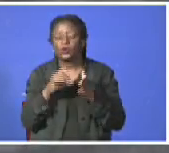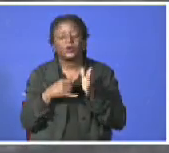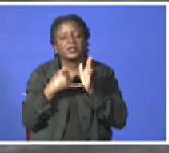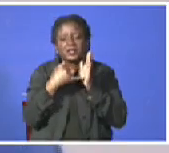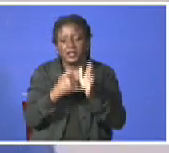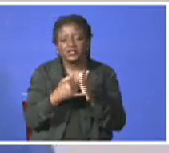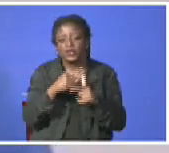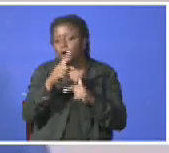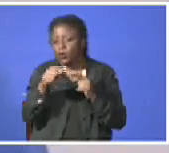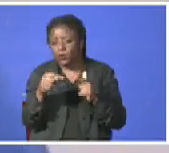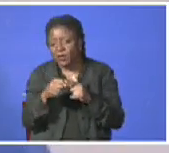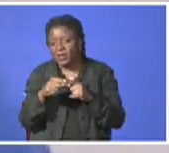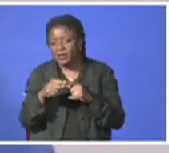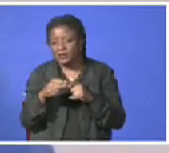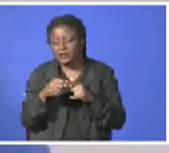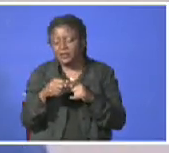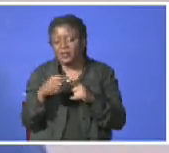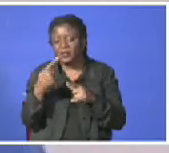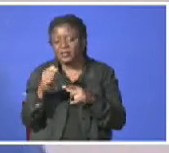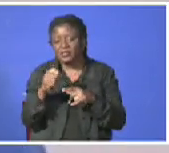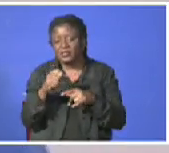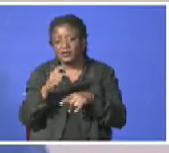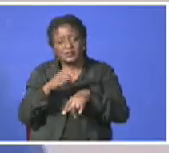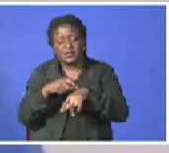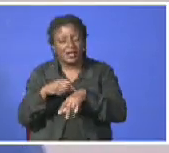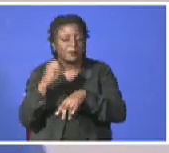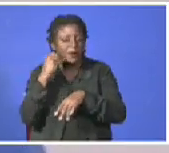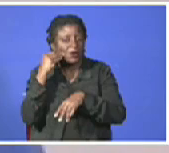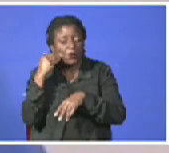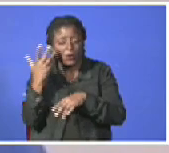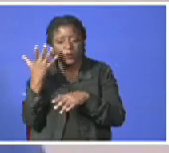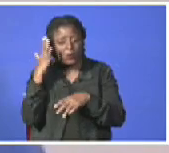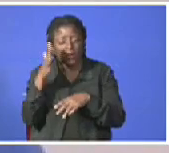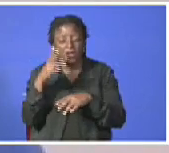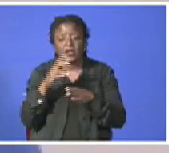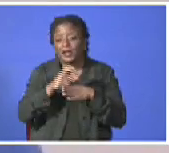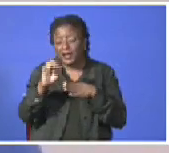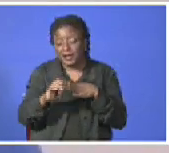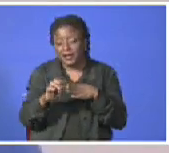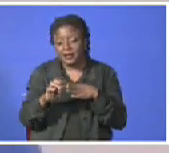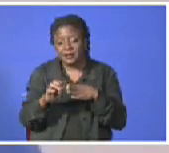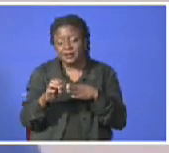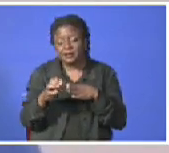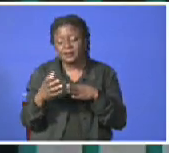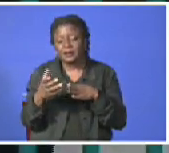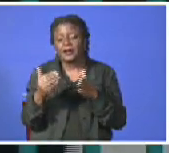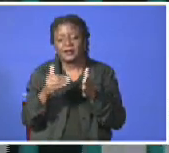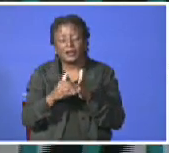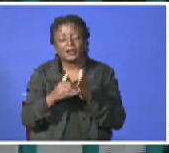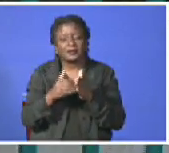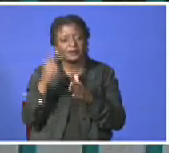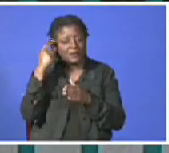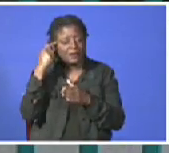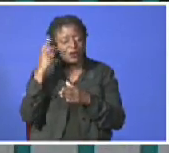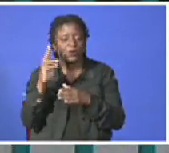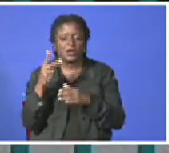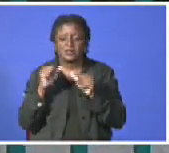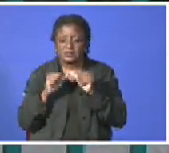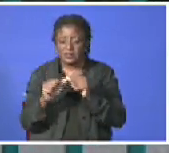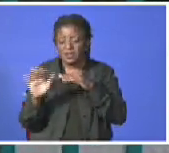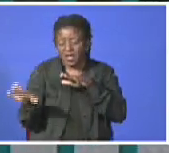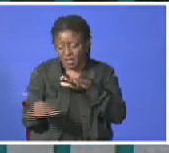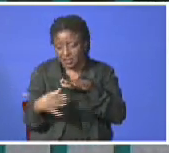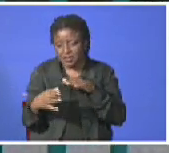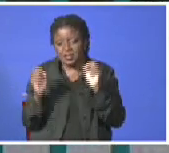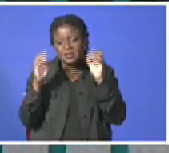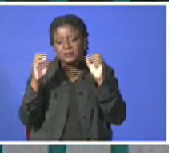the furlough is going to what they call it, is going to end. Again, taking into consideration that we are still under the emergency